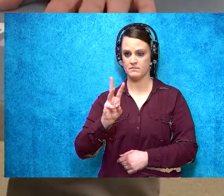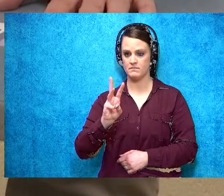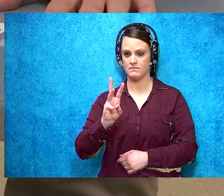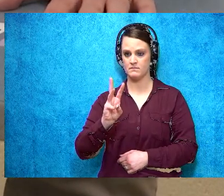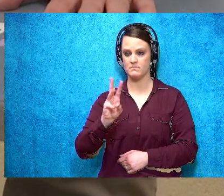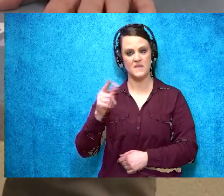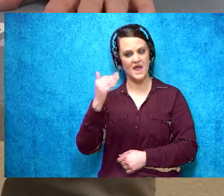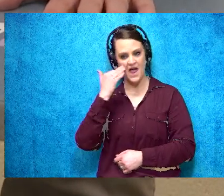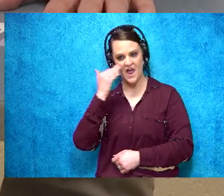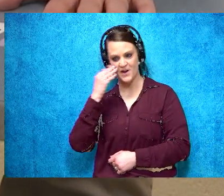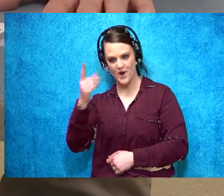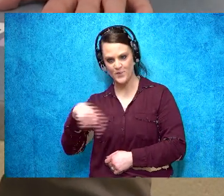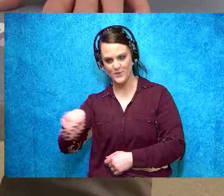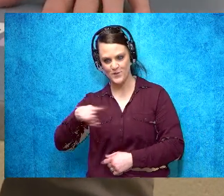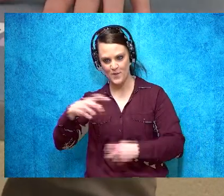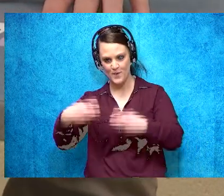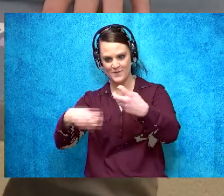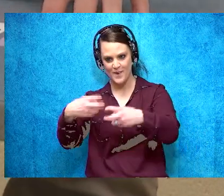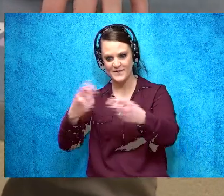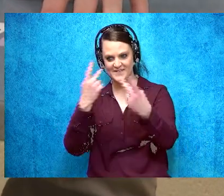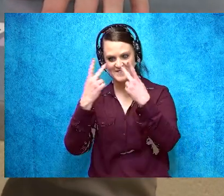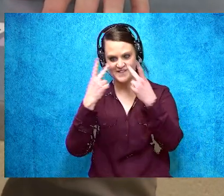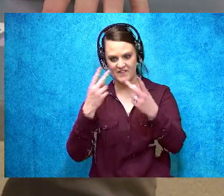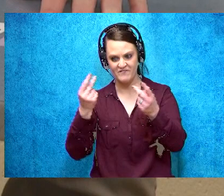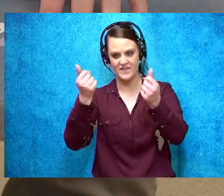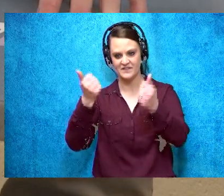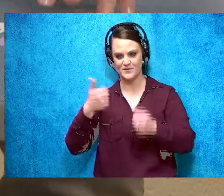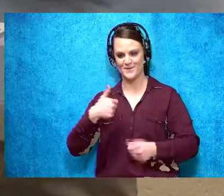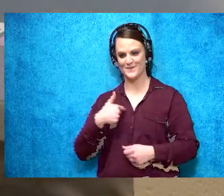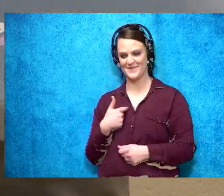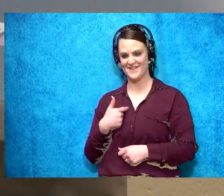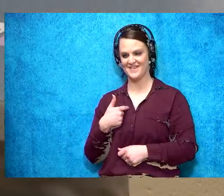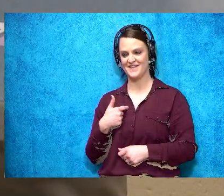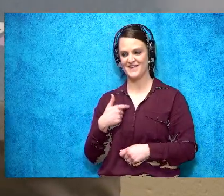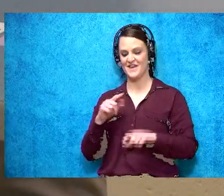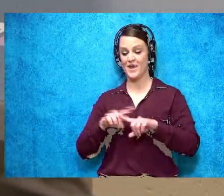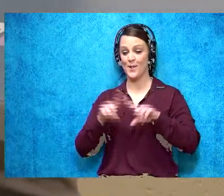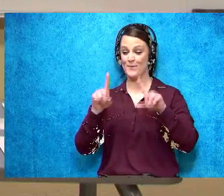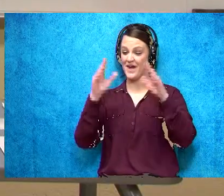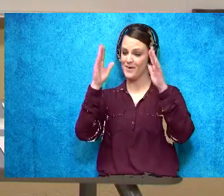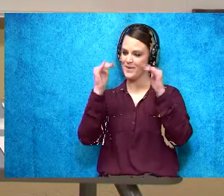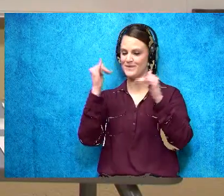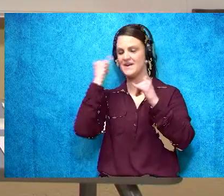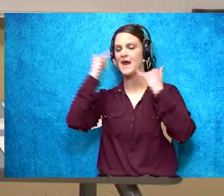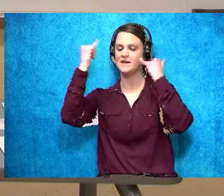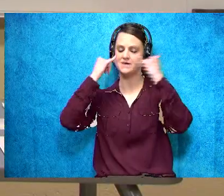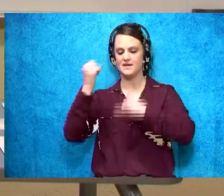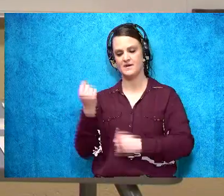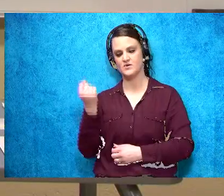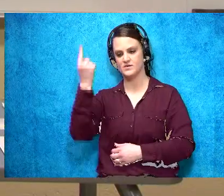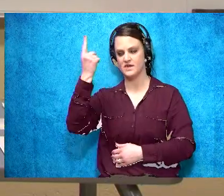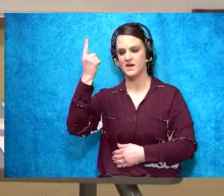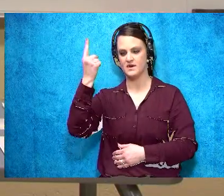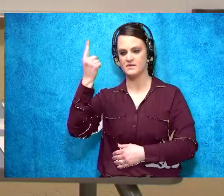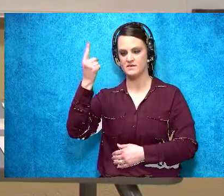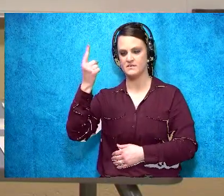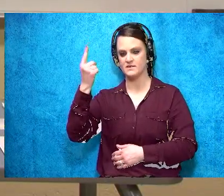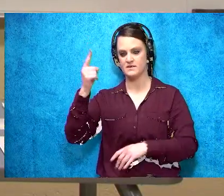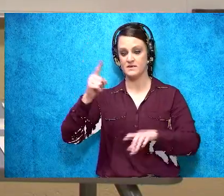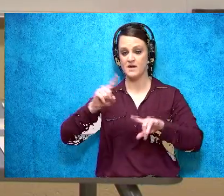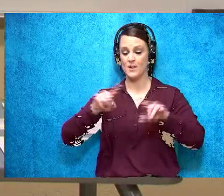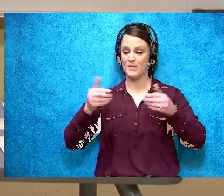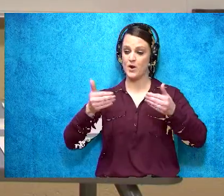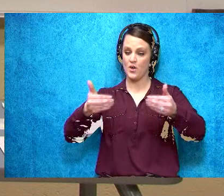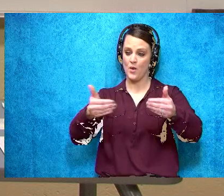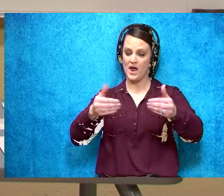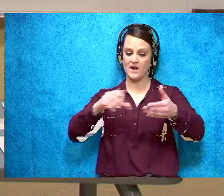I know y'all have probably seen it a lot faster than I am, but I'm hoping you get the idea. But just go ahead and